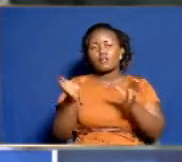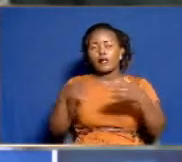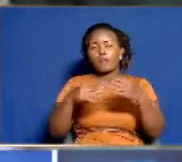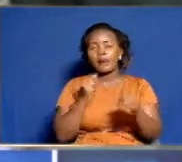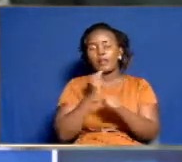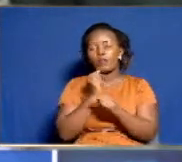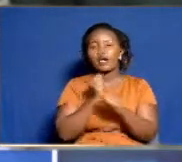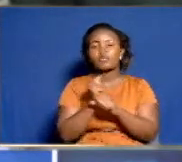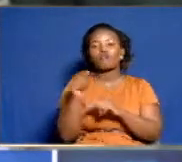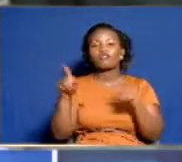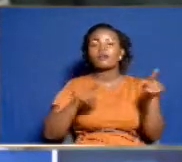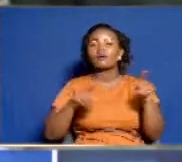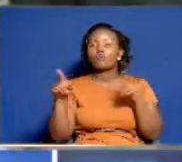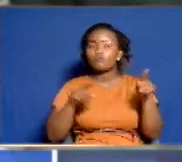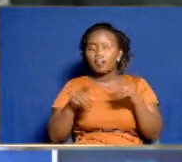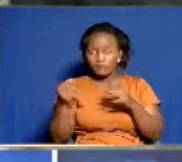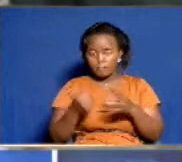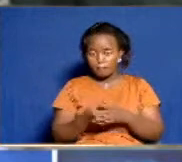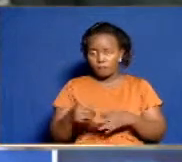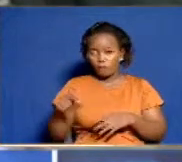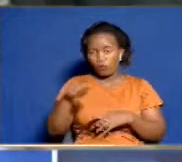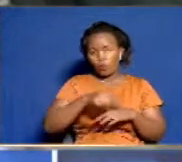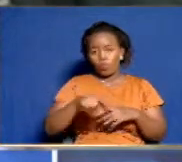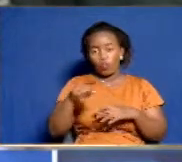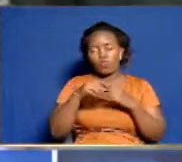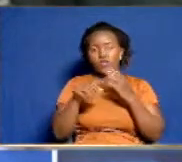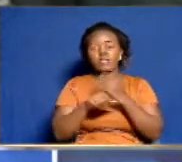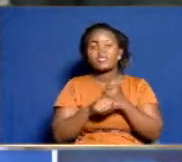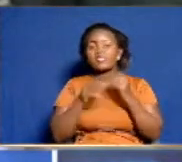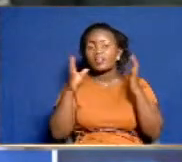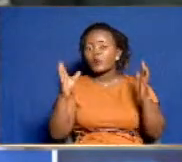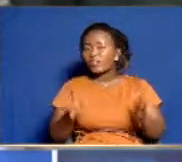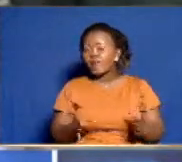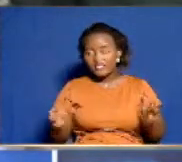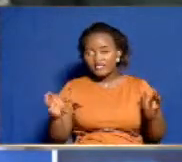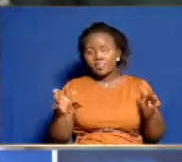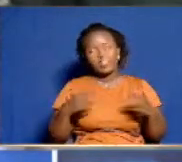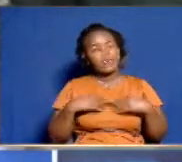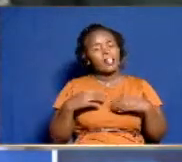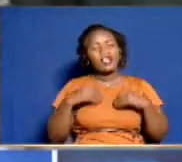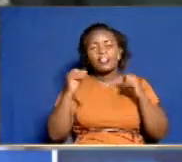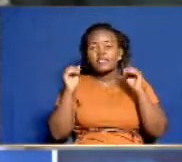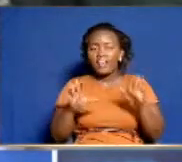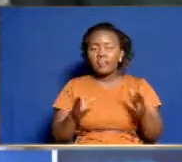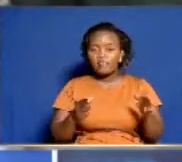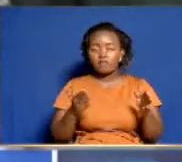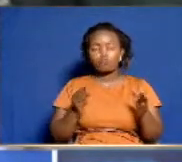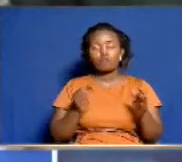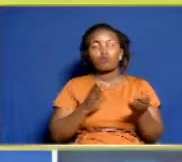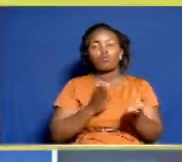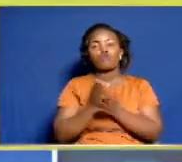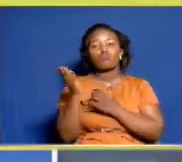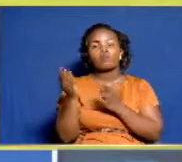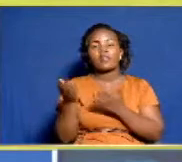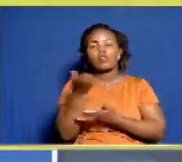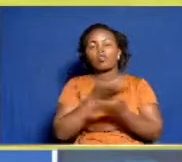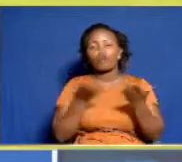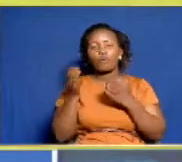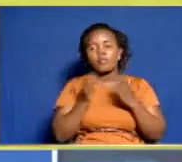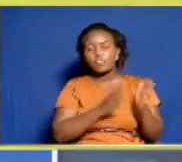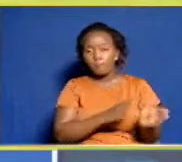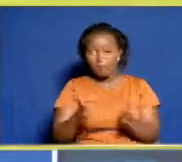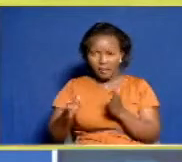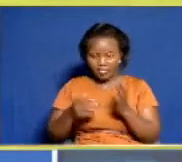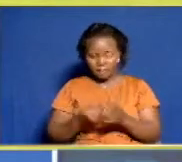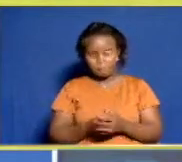tukiwa wadau katika mambo ya utalii, hatukuwa na chochote kutokana na ile economic stimulus plan ya serikali. Secondly, we